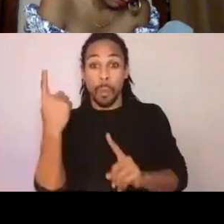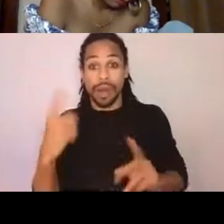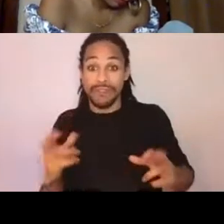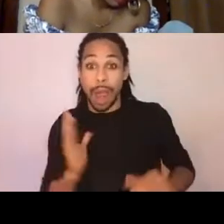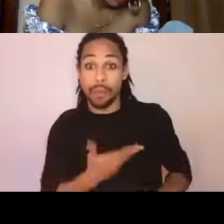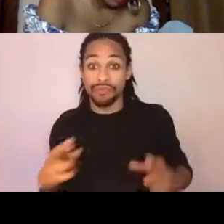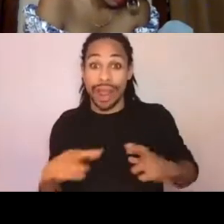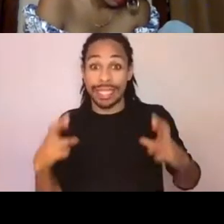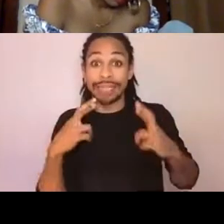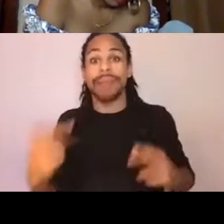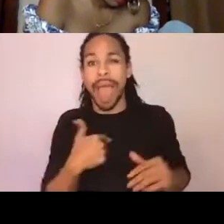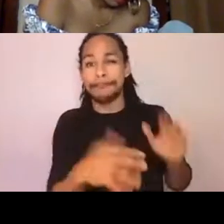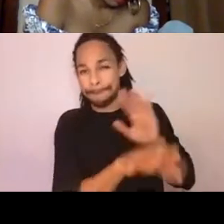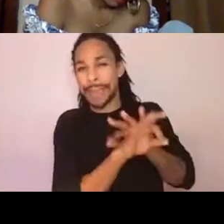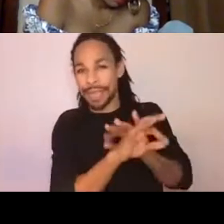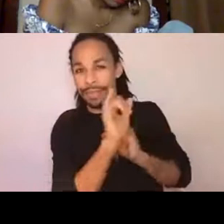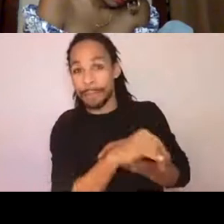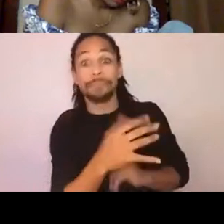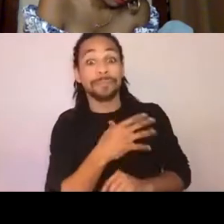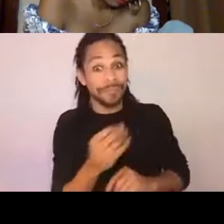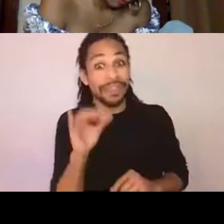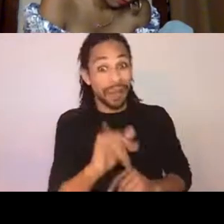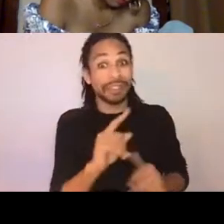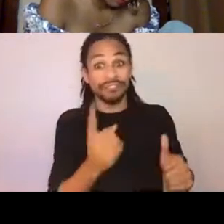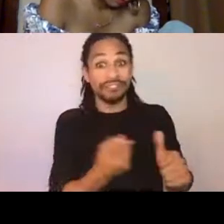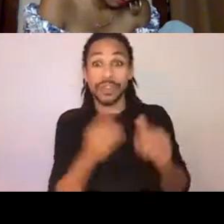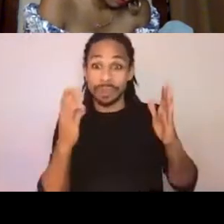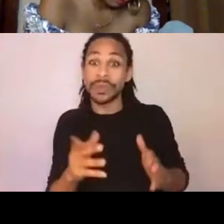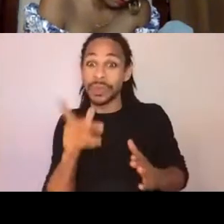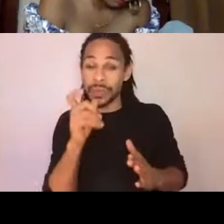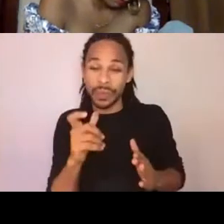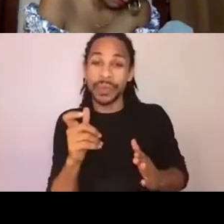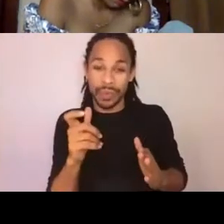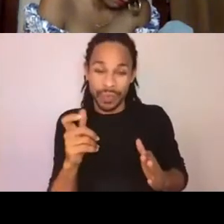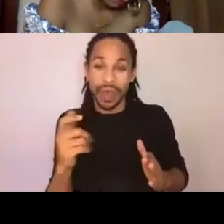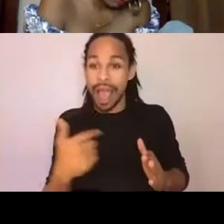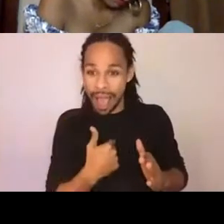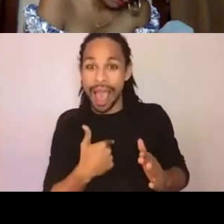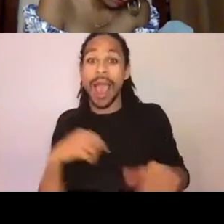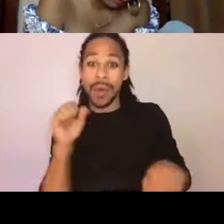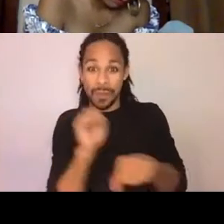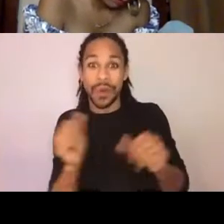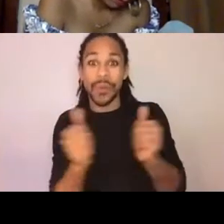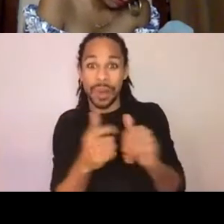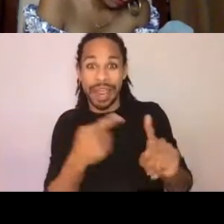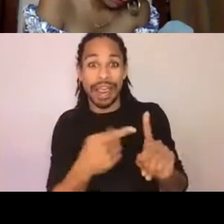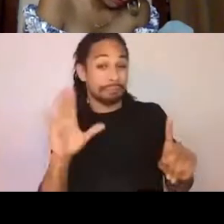I selected. And this was the first person that I, you know, I hadn't worked with music before,